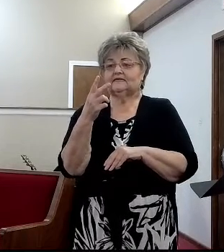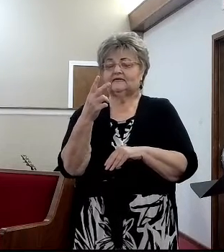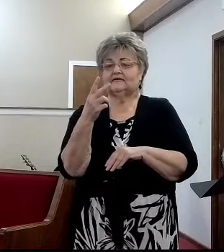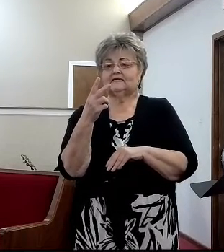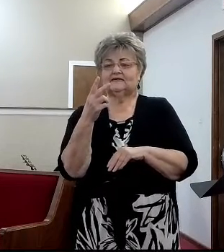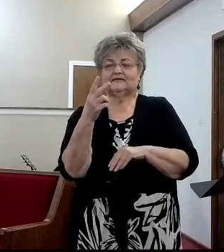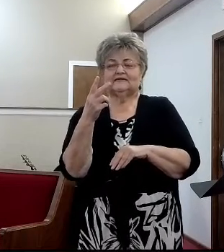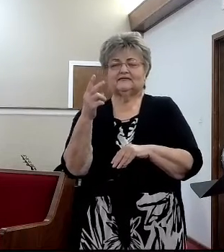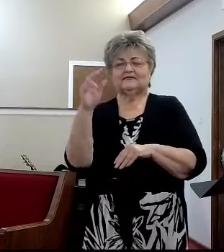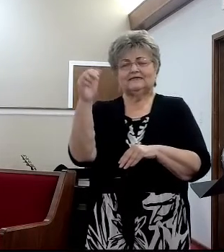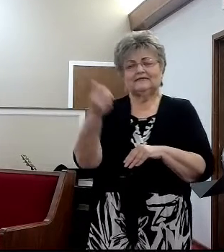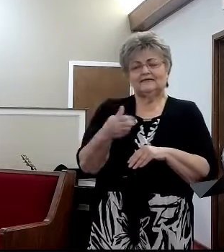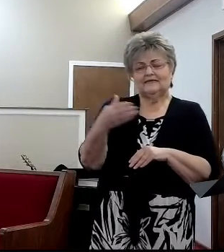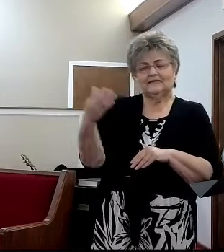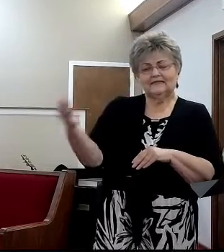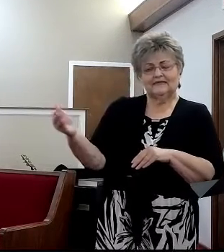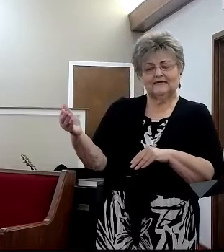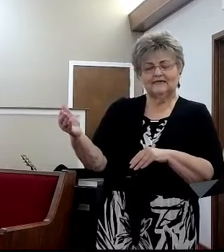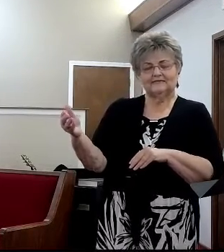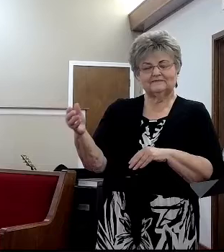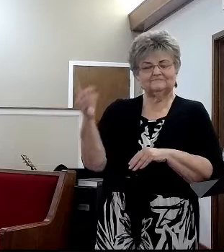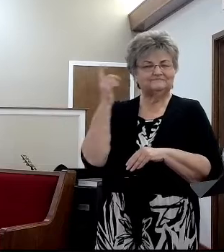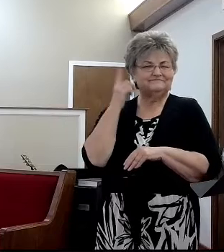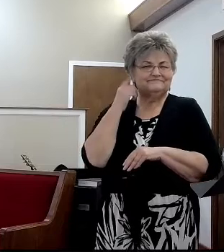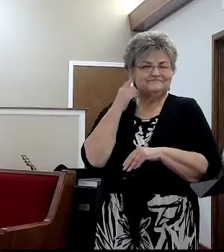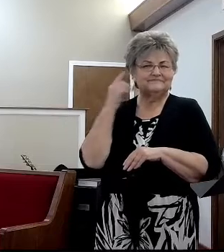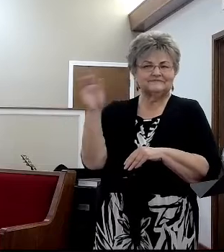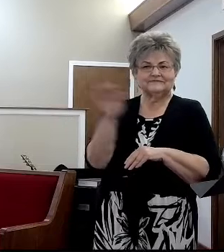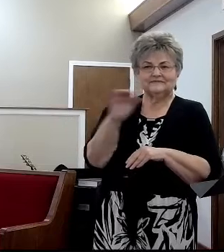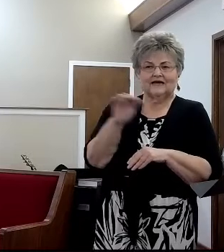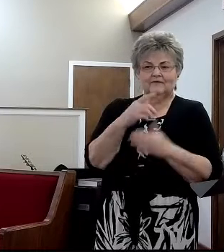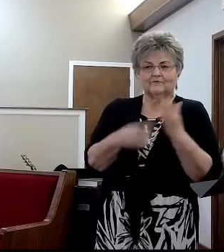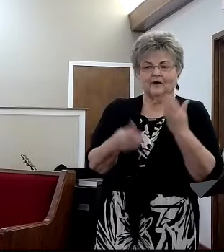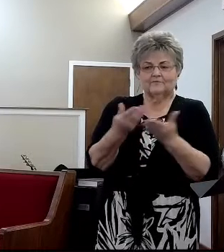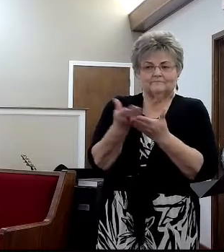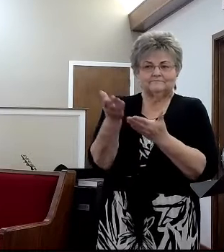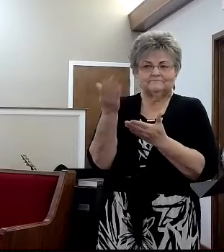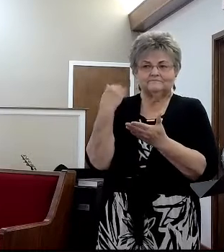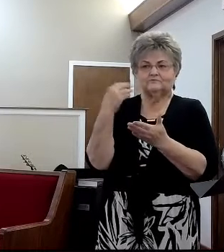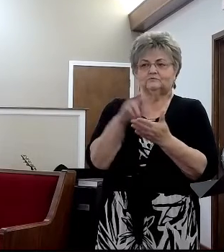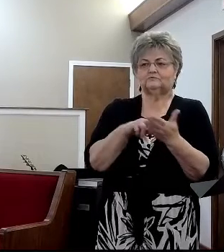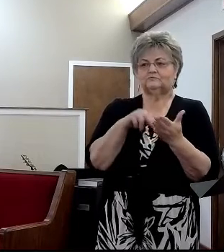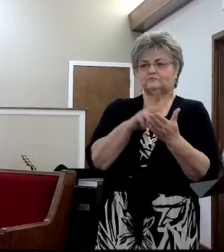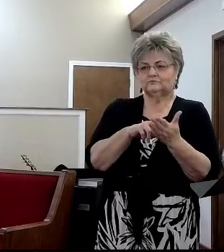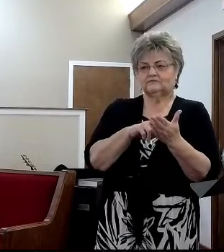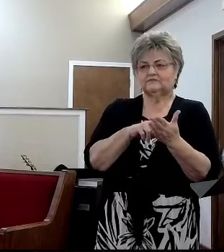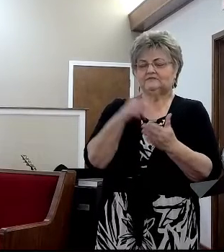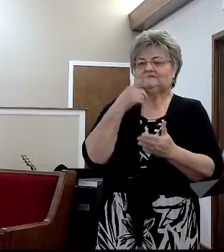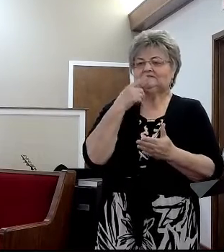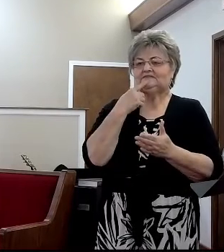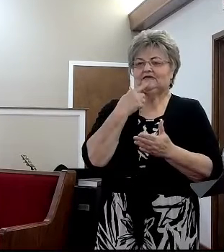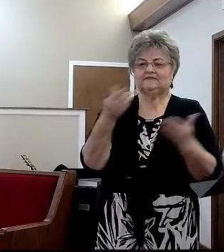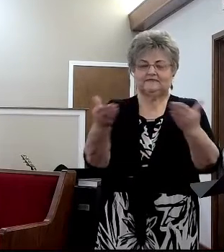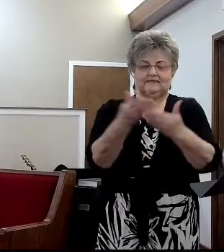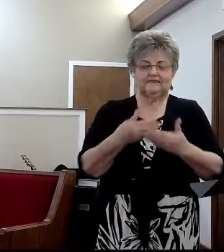kind of sounded familiar to something we've already read? What is it saying here that wisdom